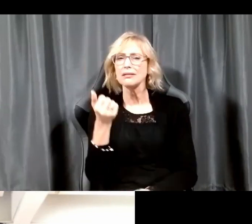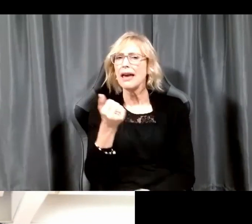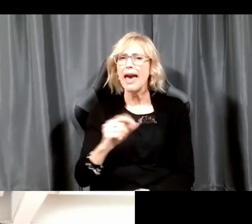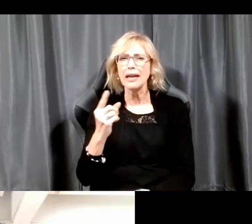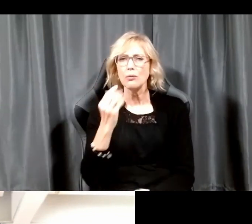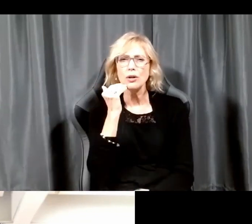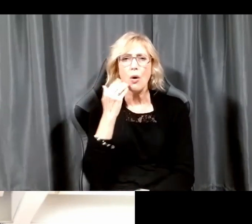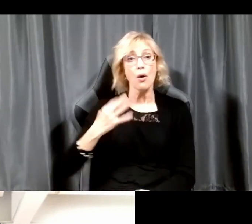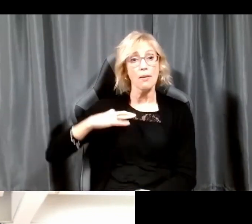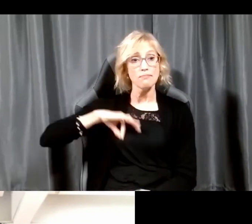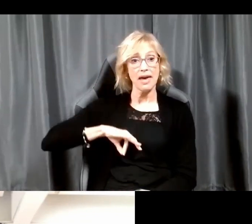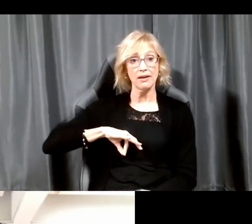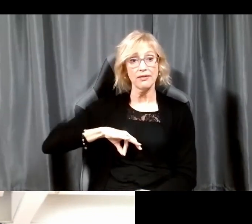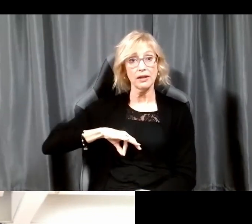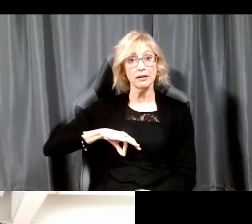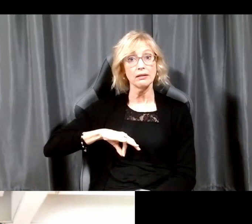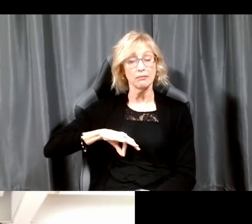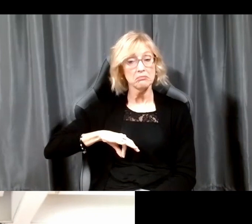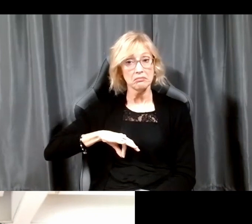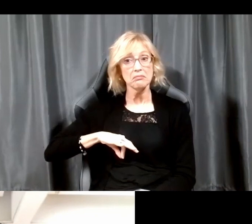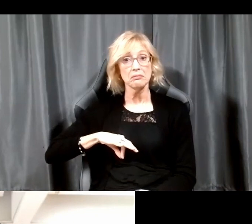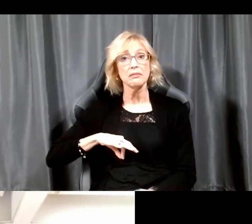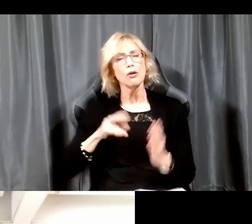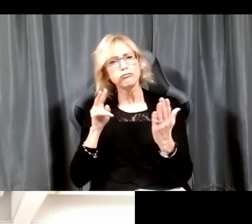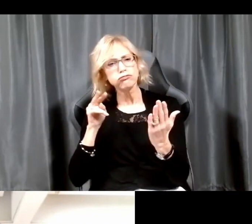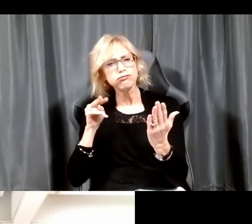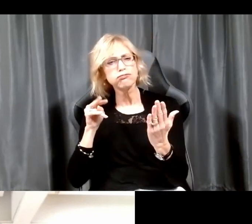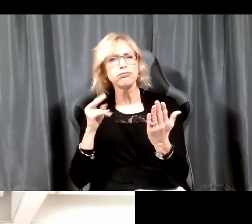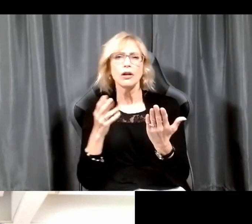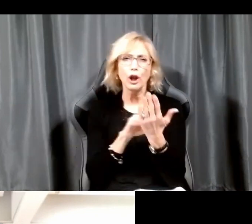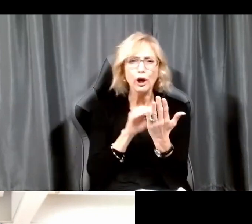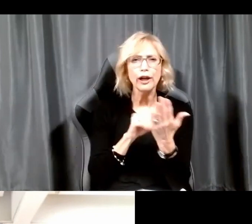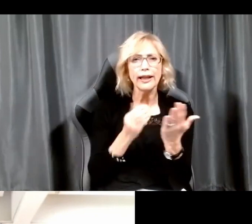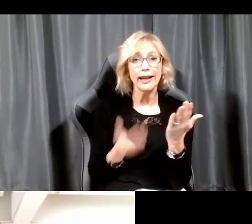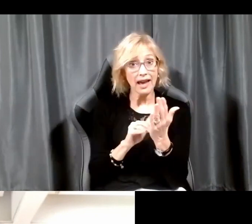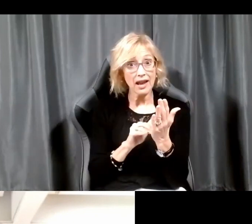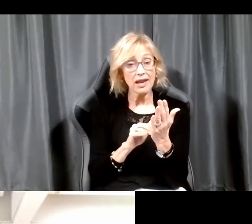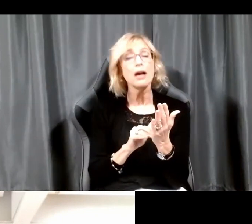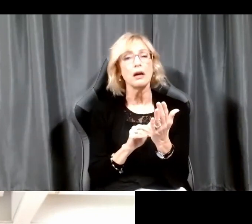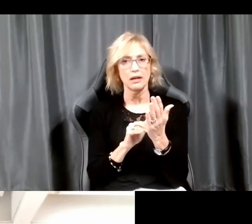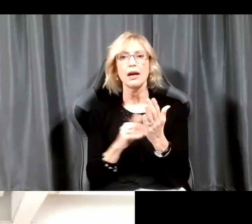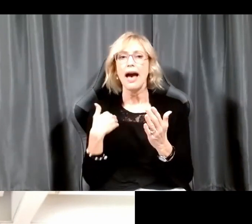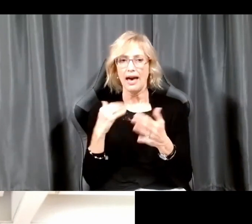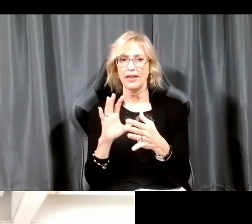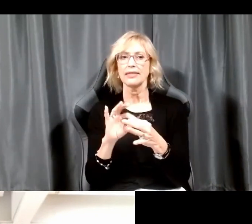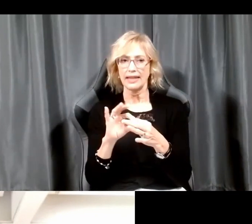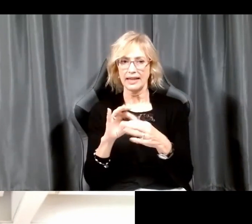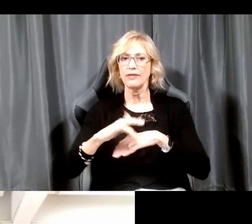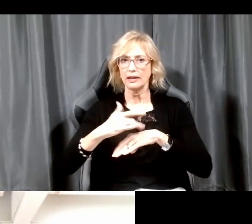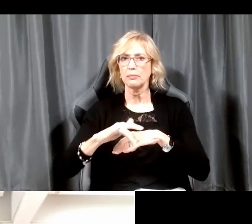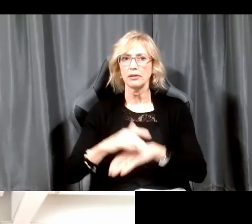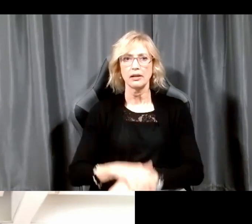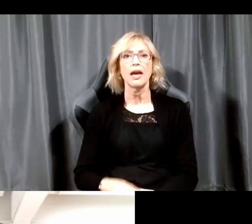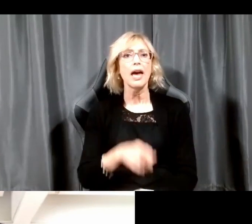that might benefit from reviewing, watching, learning about this, we will have the link available, and please feel free